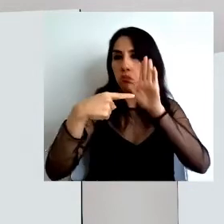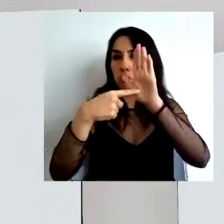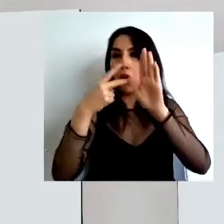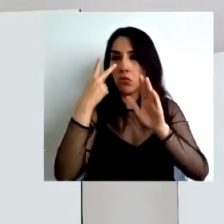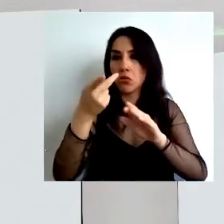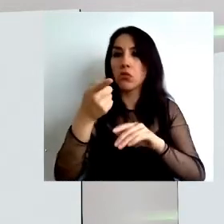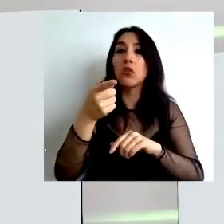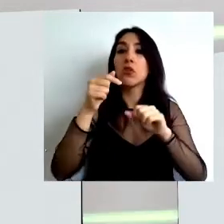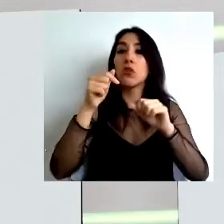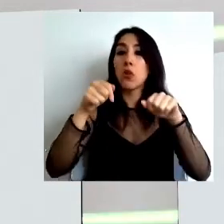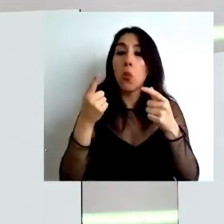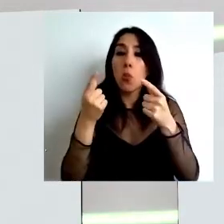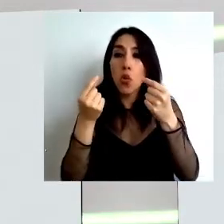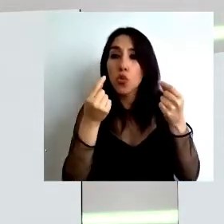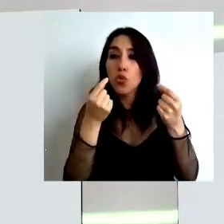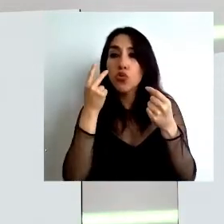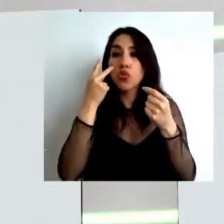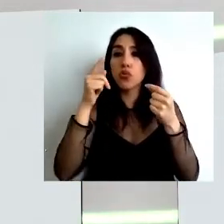Let me go to